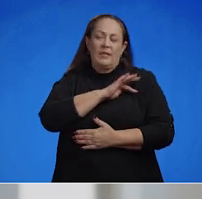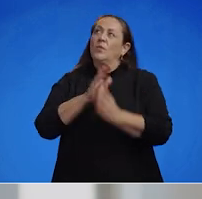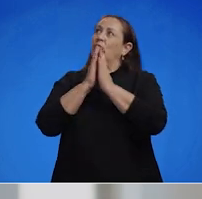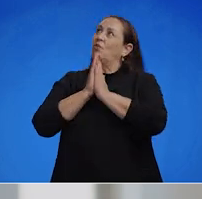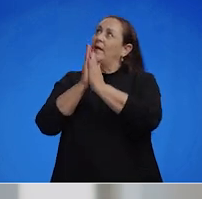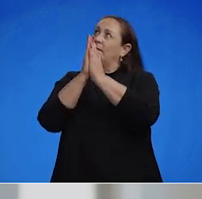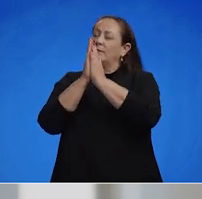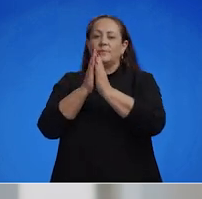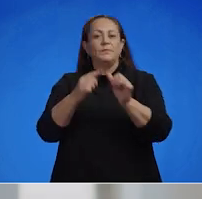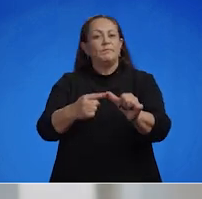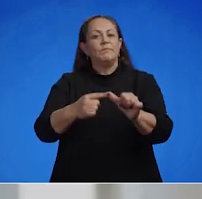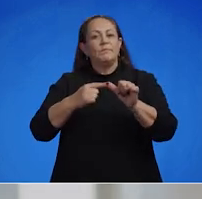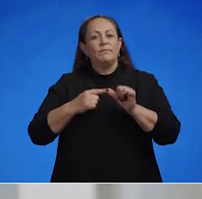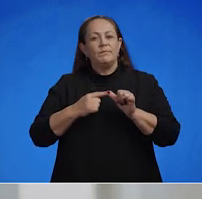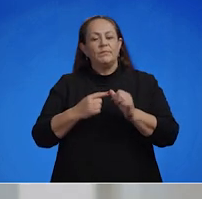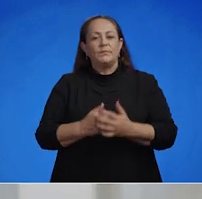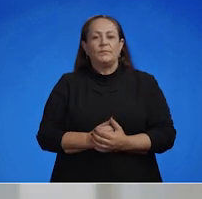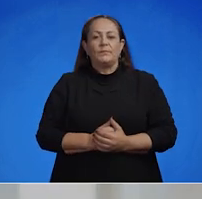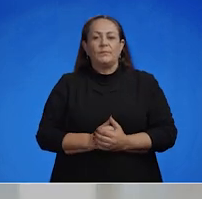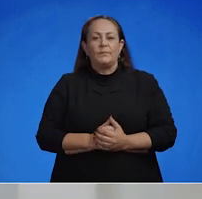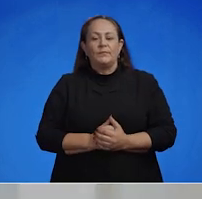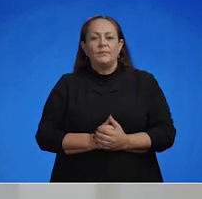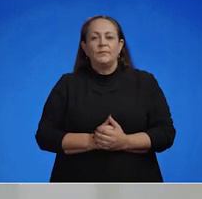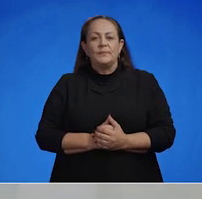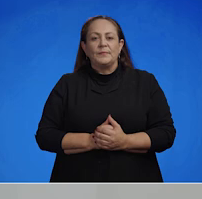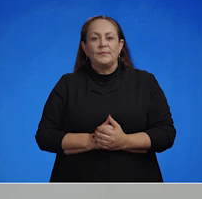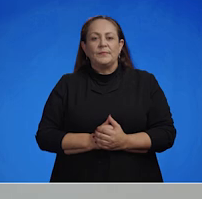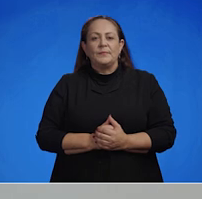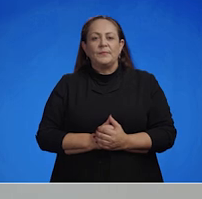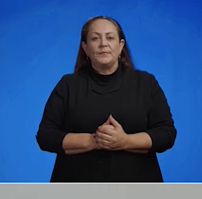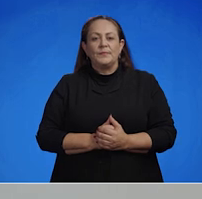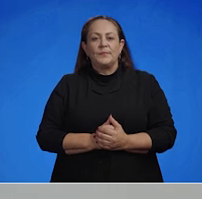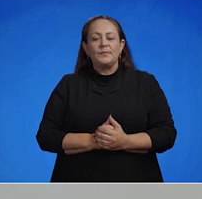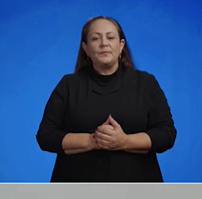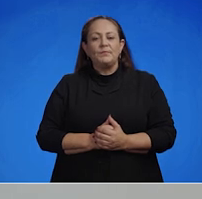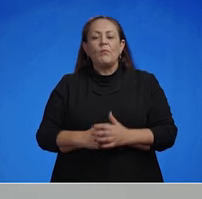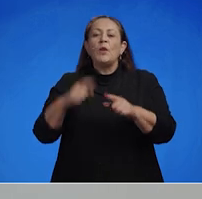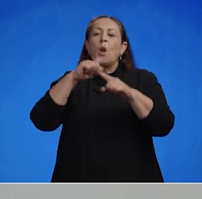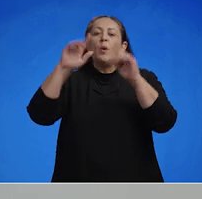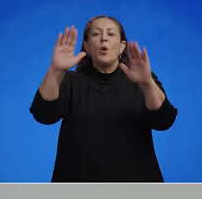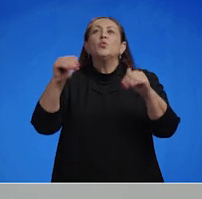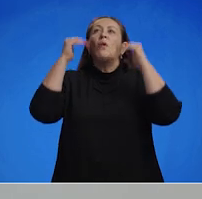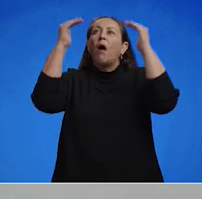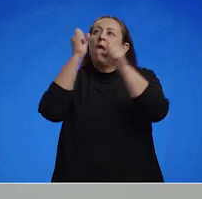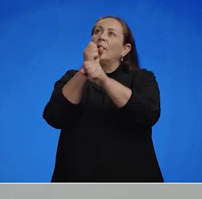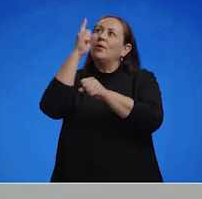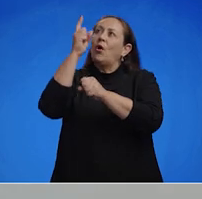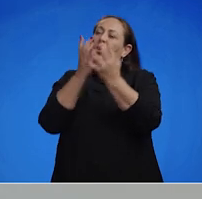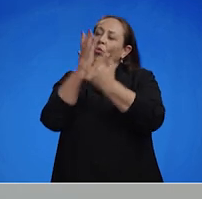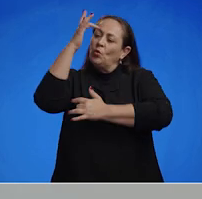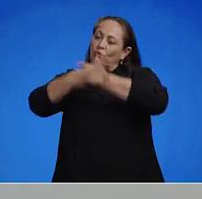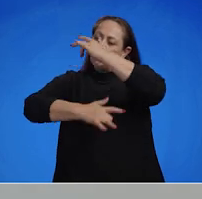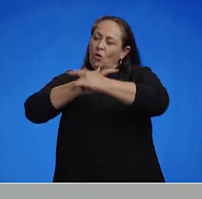In faith we pray. Lord, hear our prayer. Most High God,